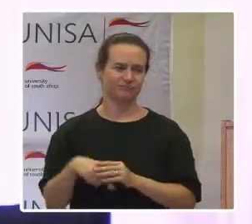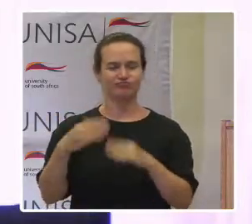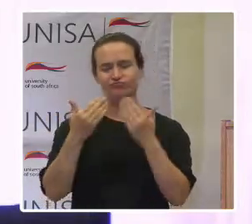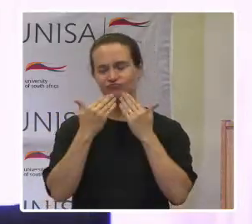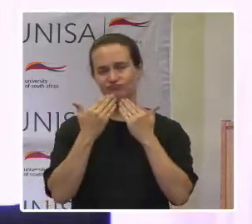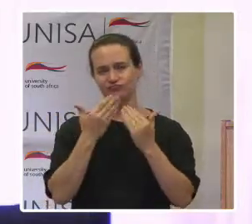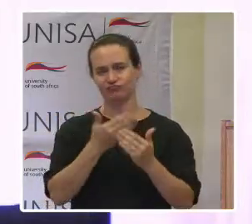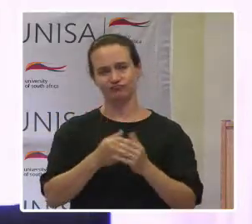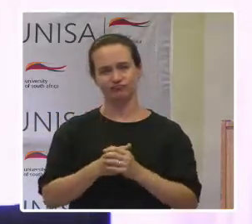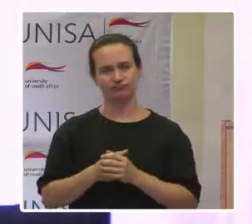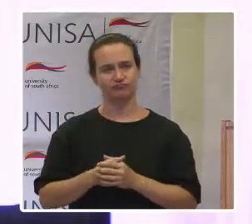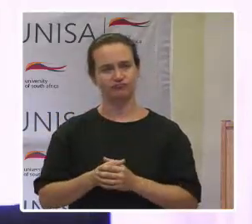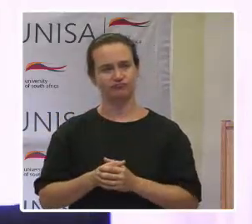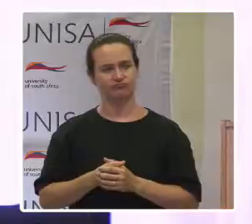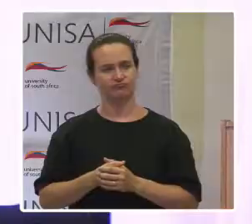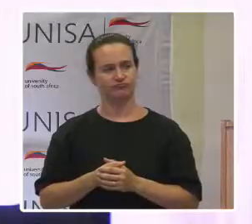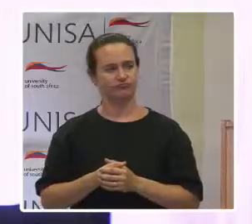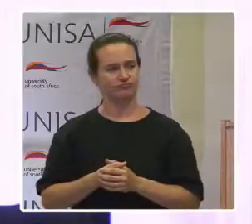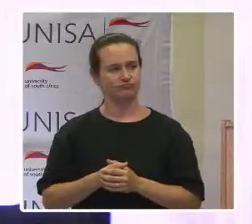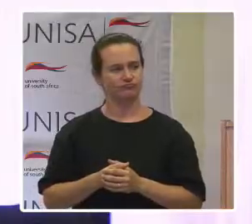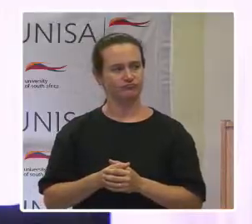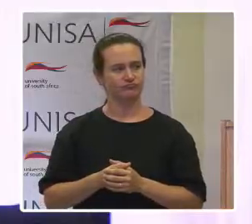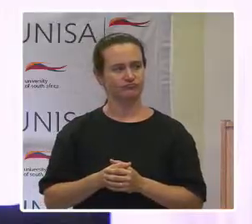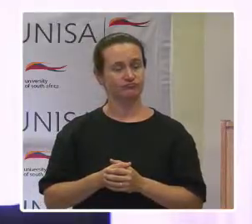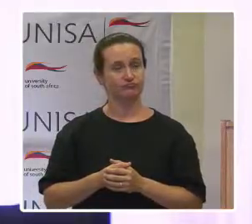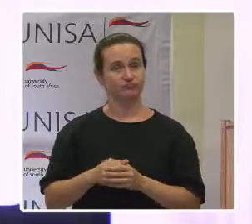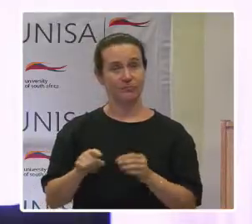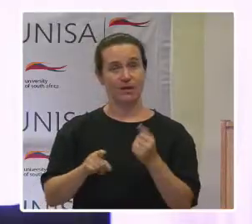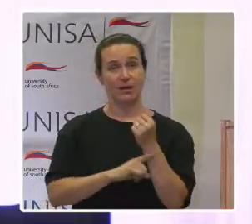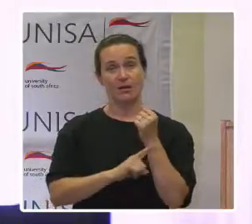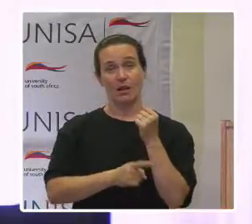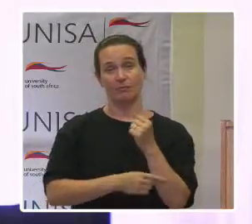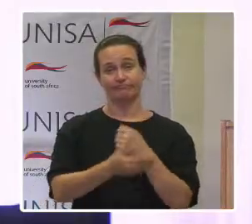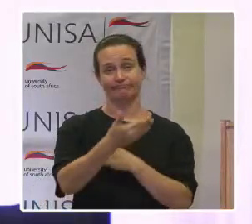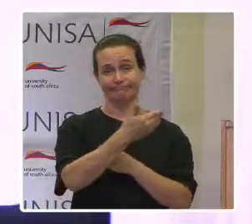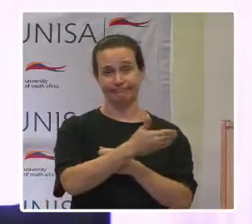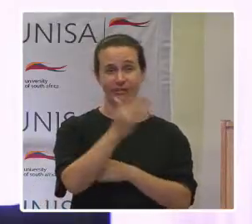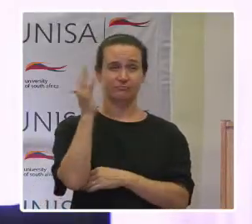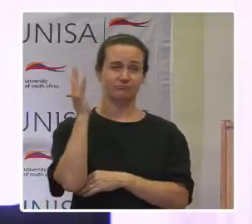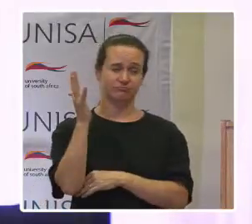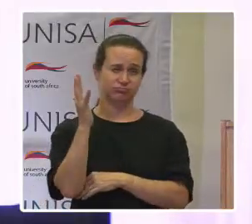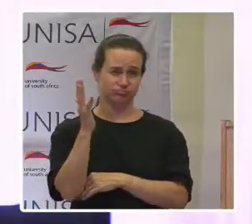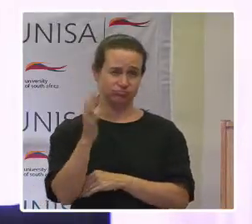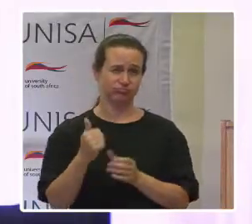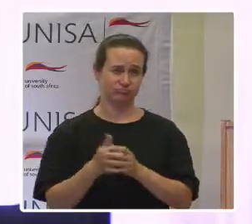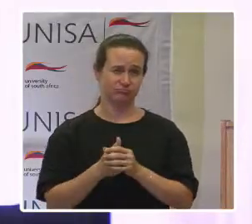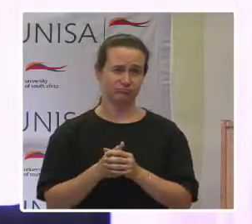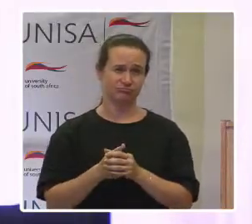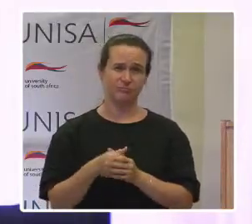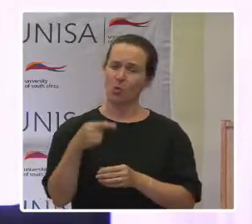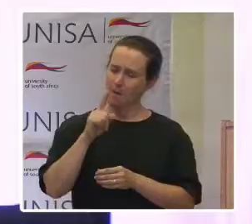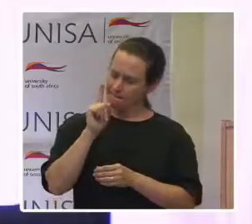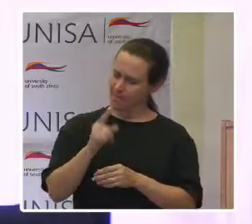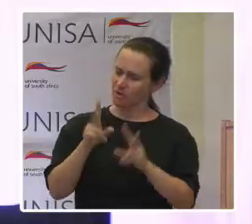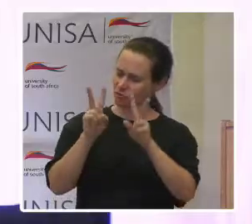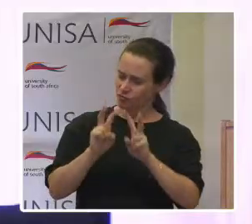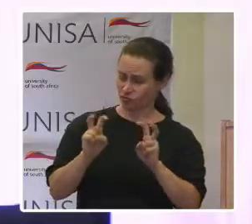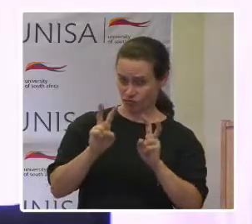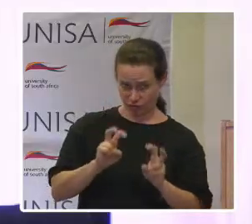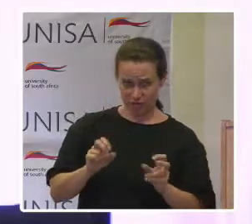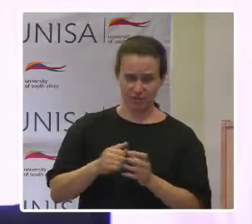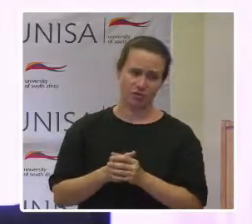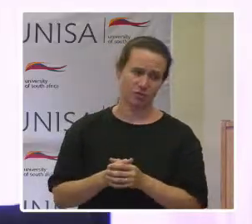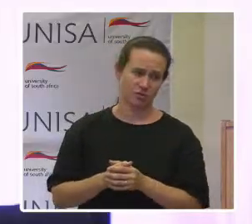for that. And lastly, about Kido's presentation, every day we actually do research. Are you aware of